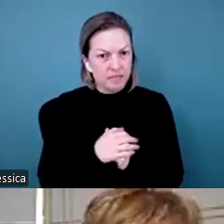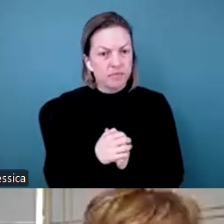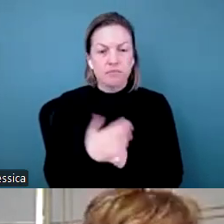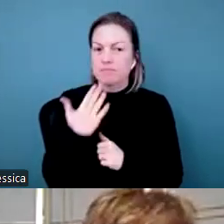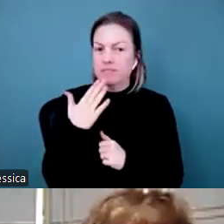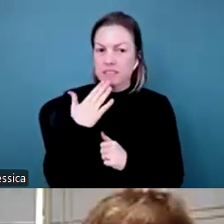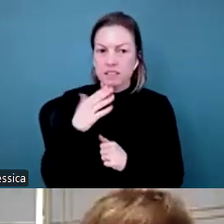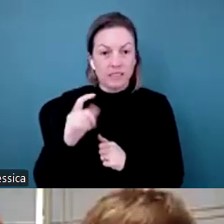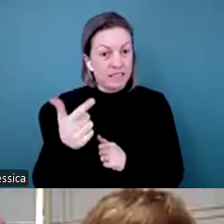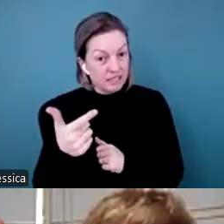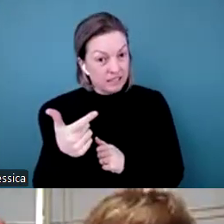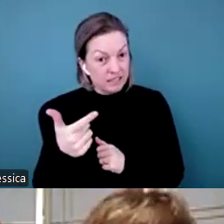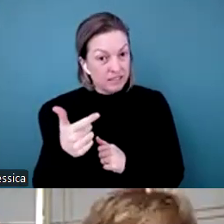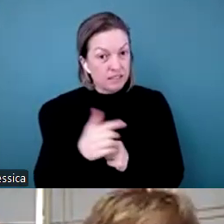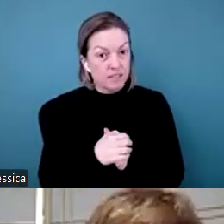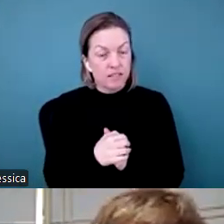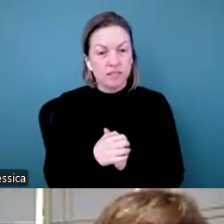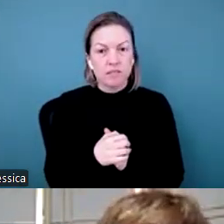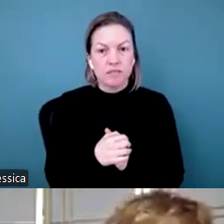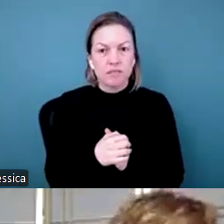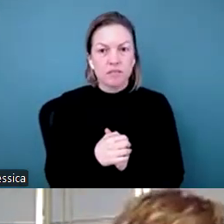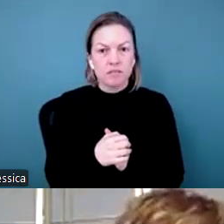have a second? Sally Bergman.